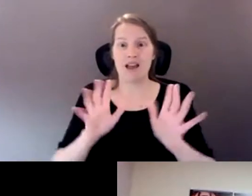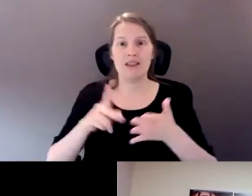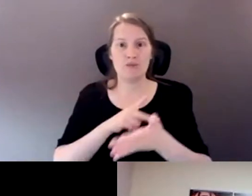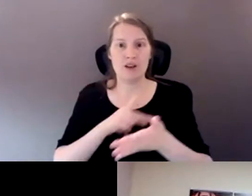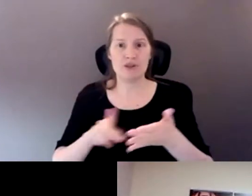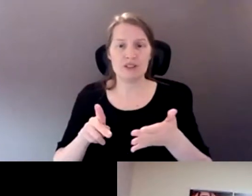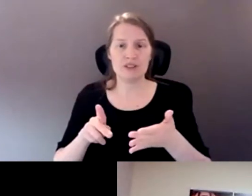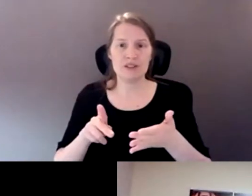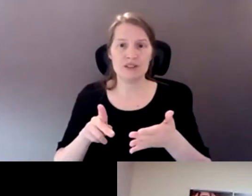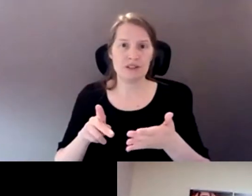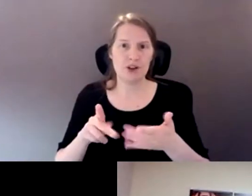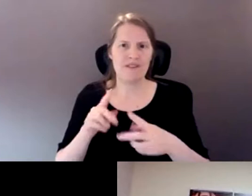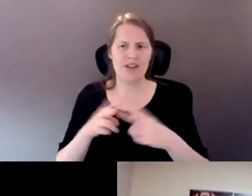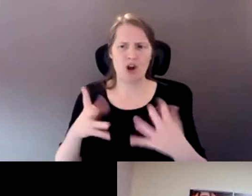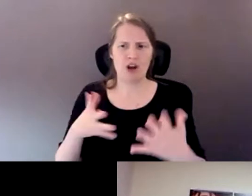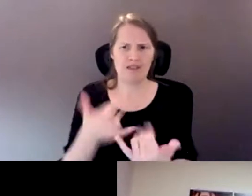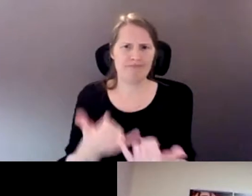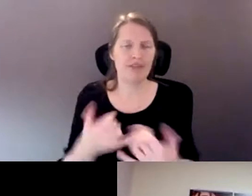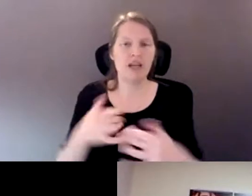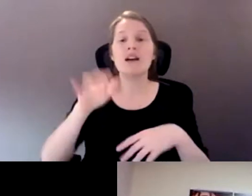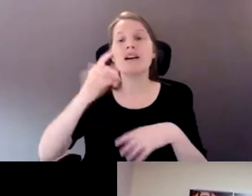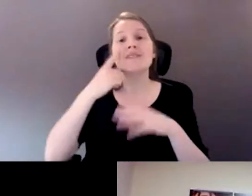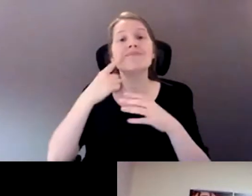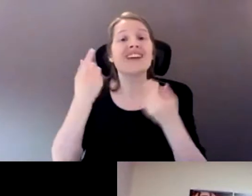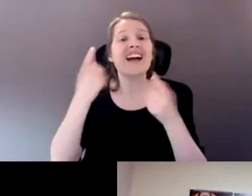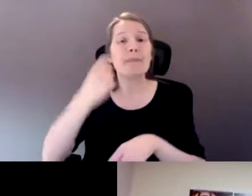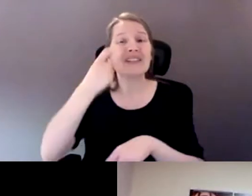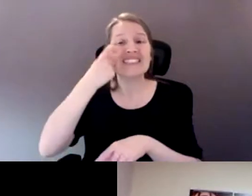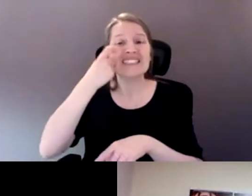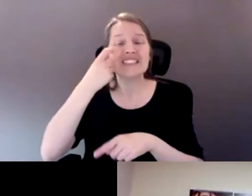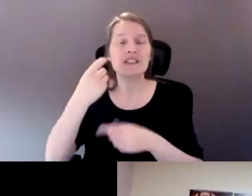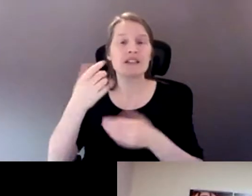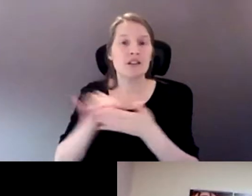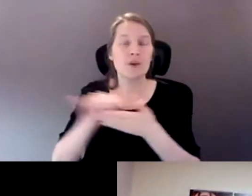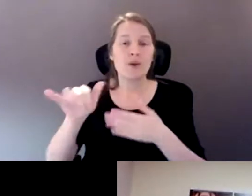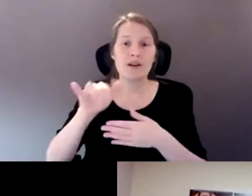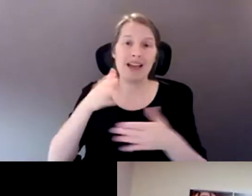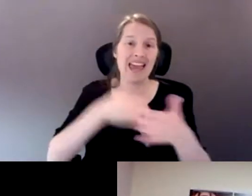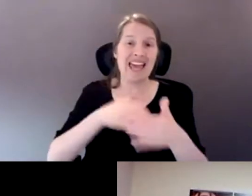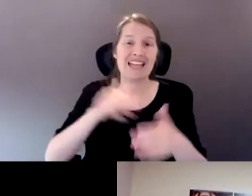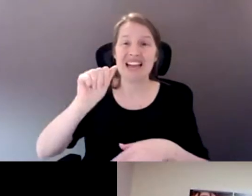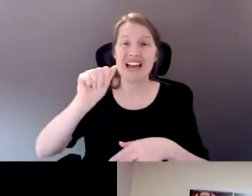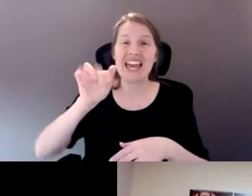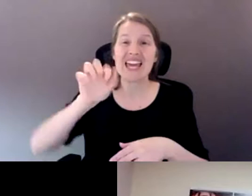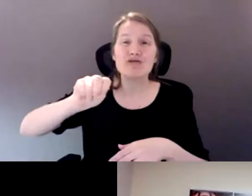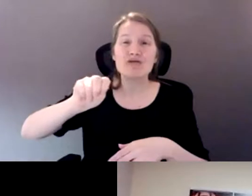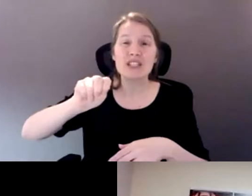The incident in New York, for example, of this anti-Asian attack, this brutal attack on